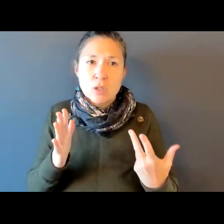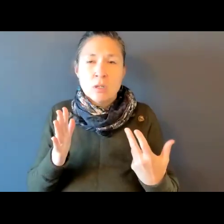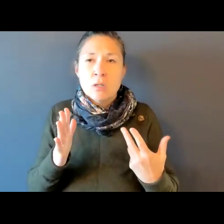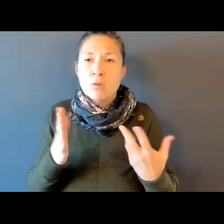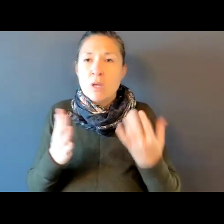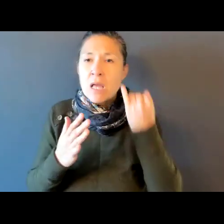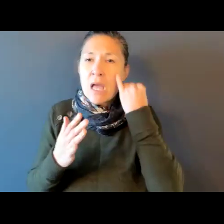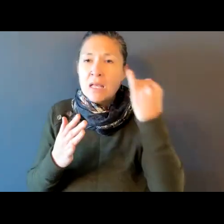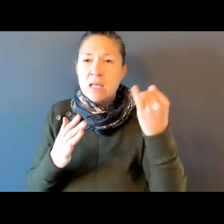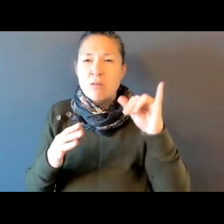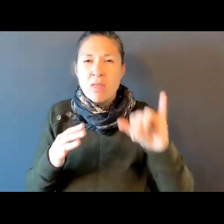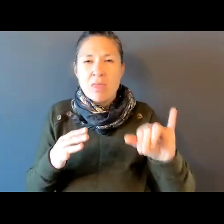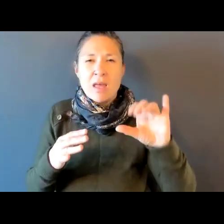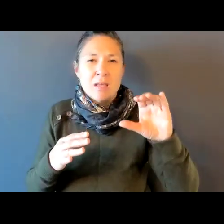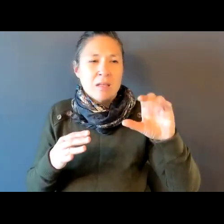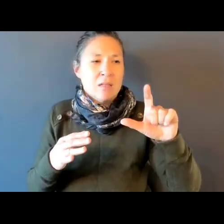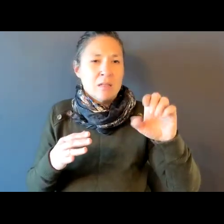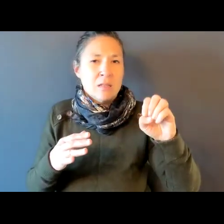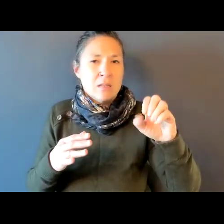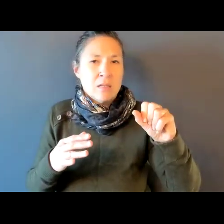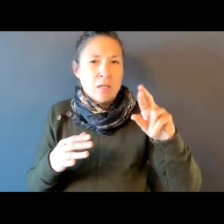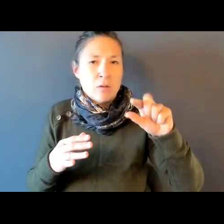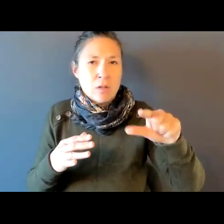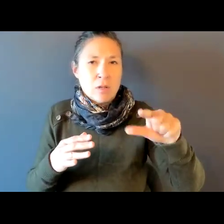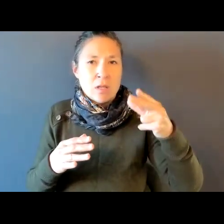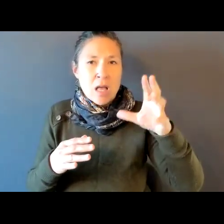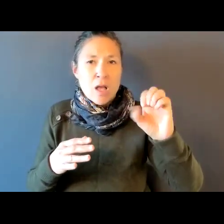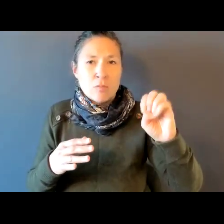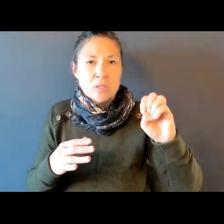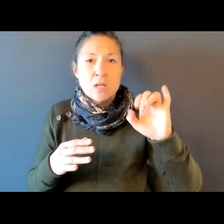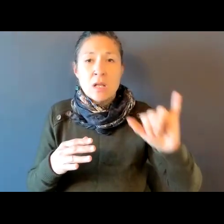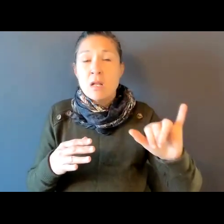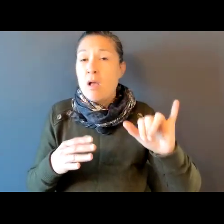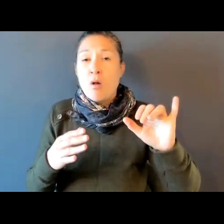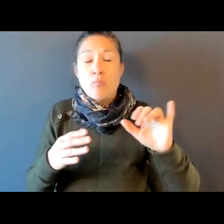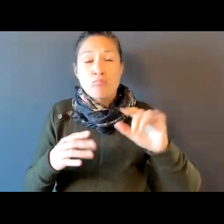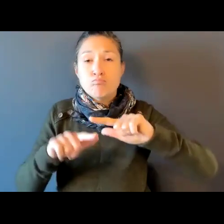idea of this clearinghouse as a resource. So I'll pass it to you, Martha.